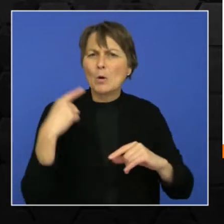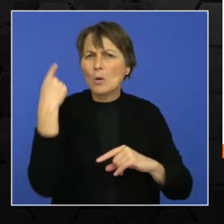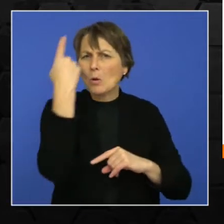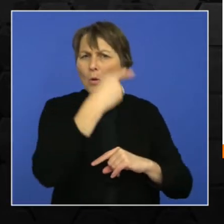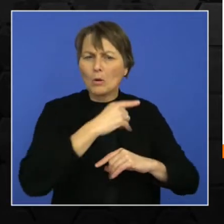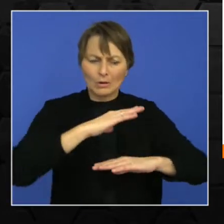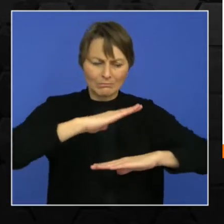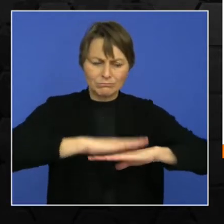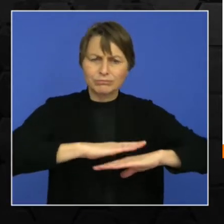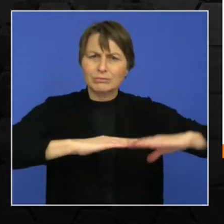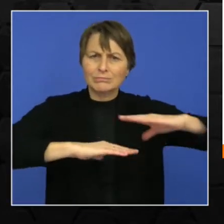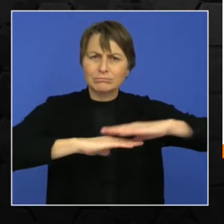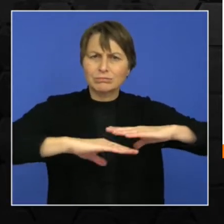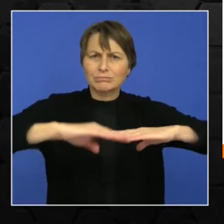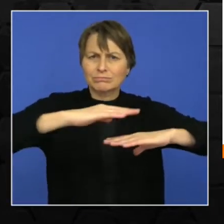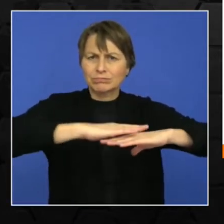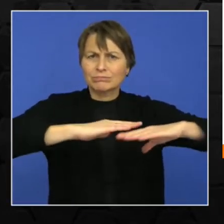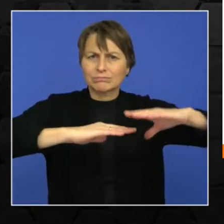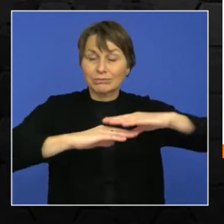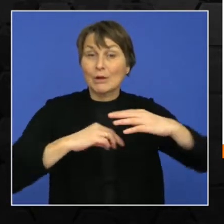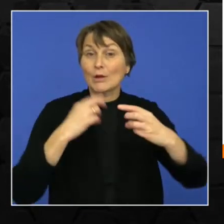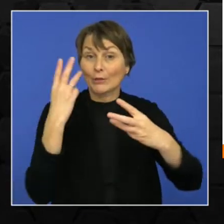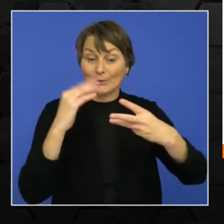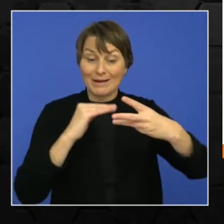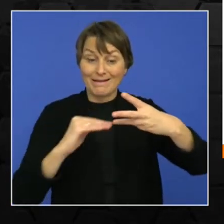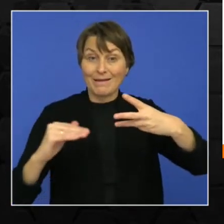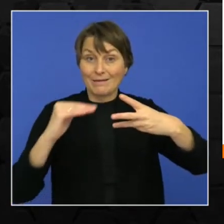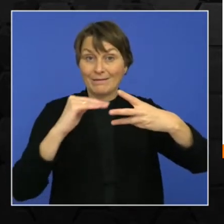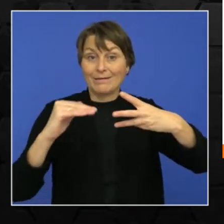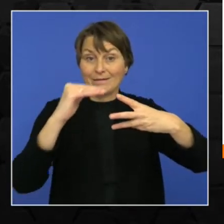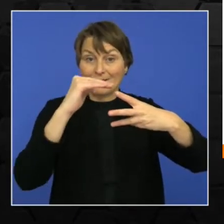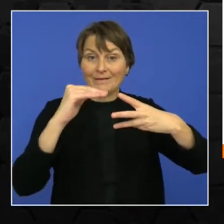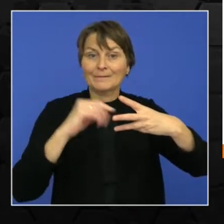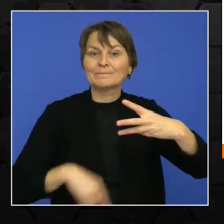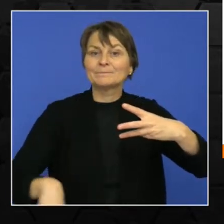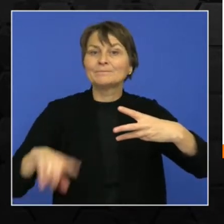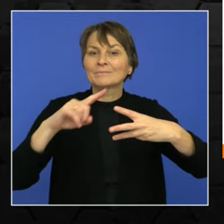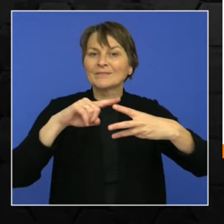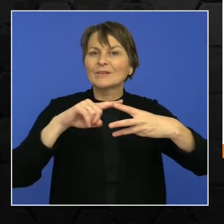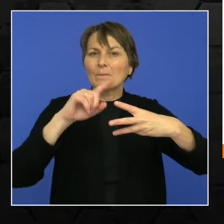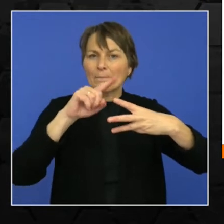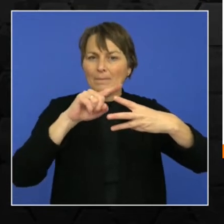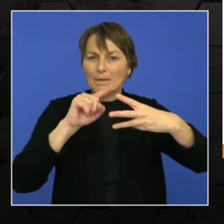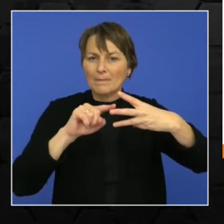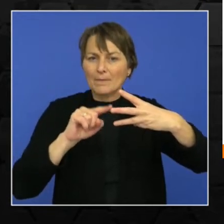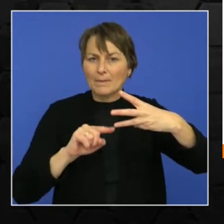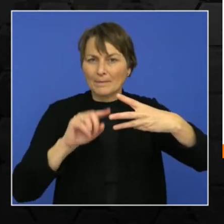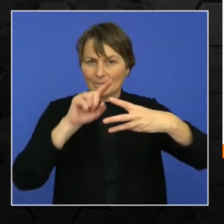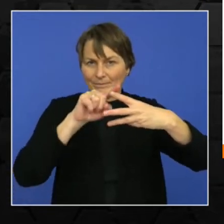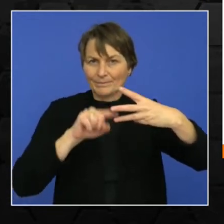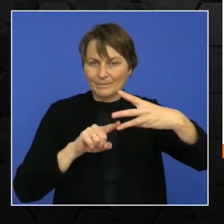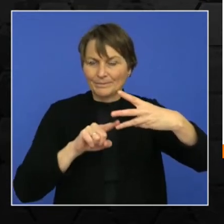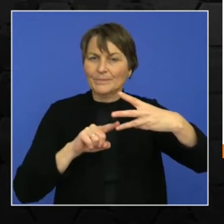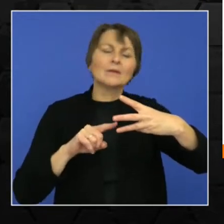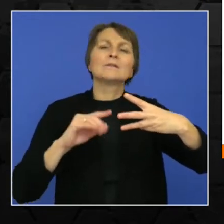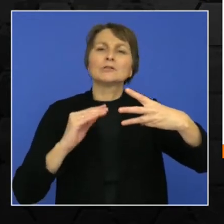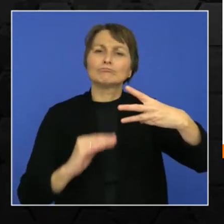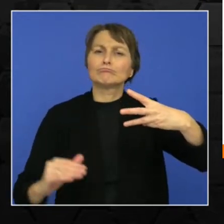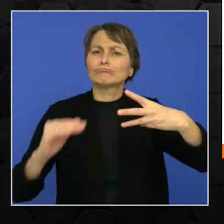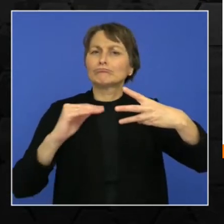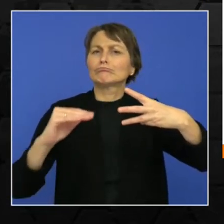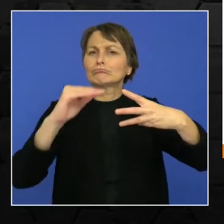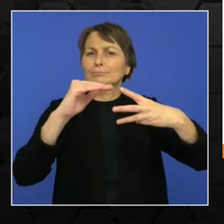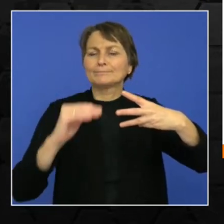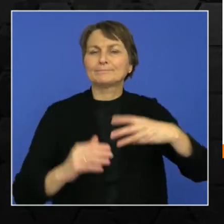stuff. So there are 3 layers: model, layer API, and core ops API. You can say that is the main high level stuff, but you didn't have to go